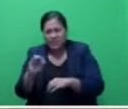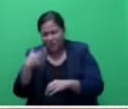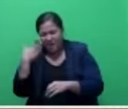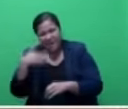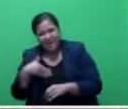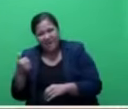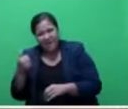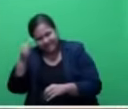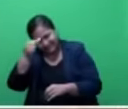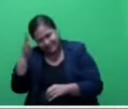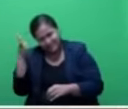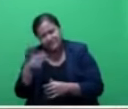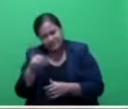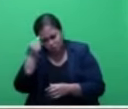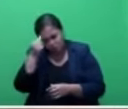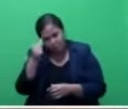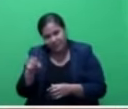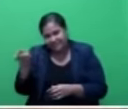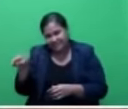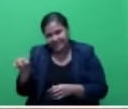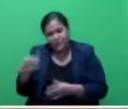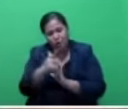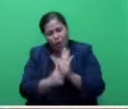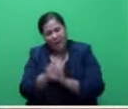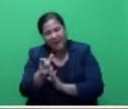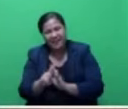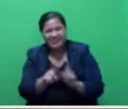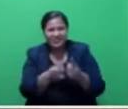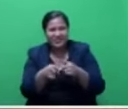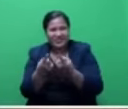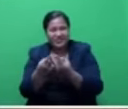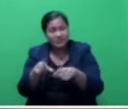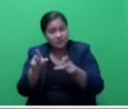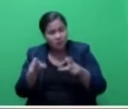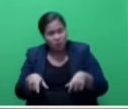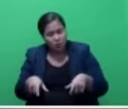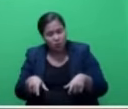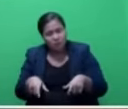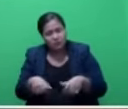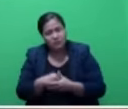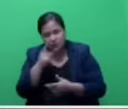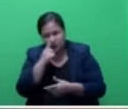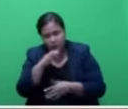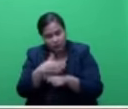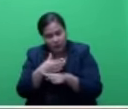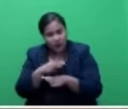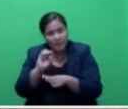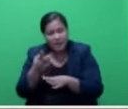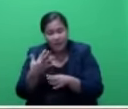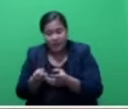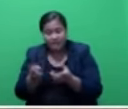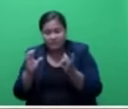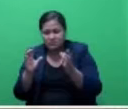known to the lawyers. But more so, Mr. Speaker, so what we are concerned about in particular is that given we have a small group